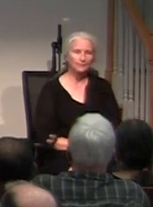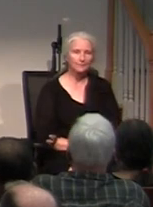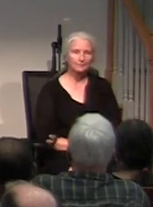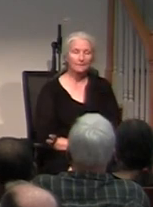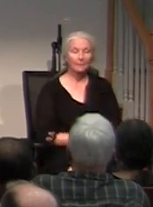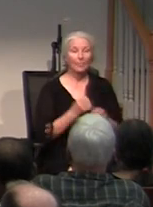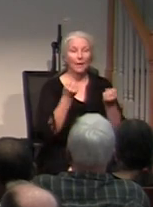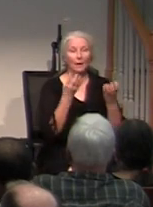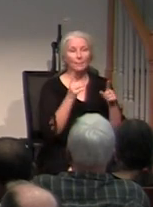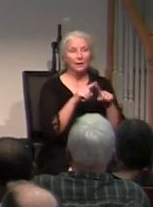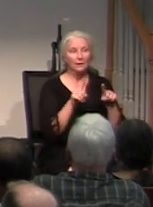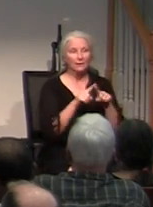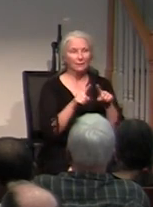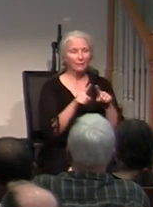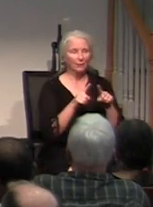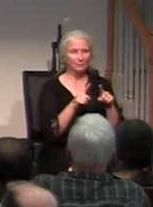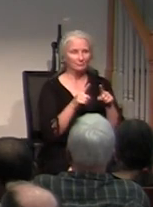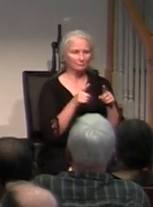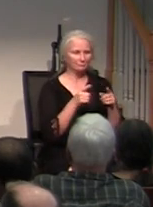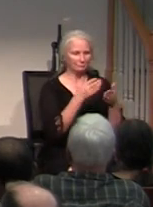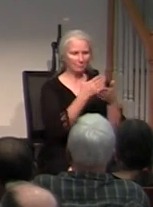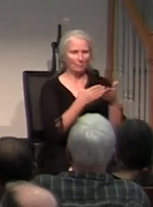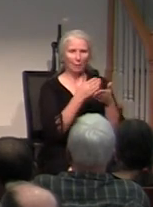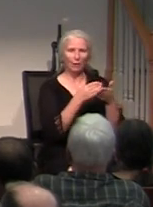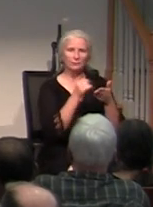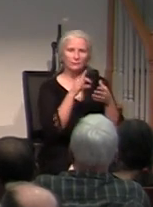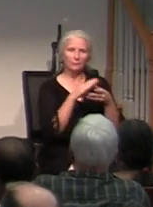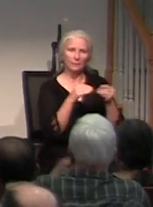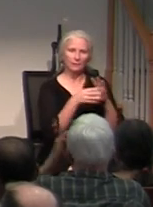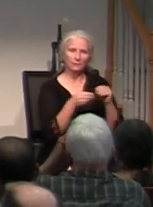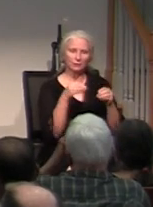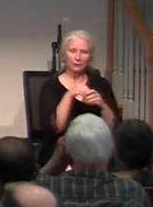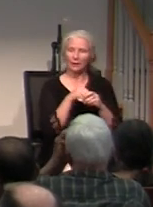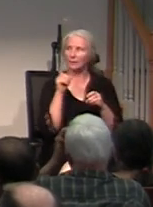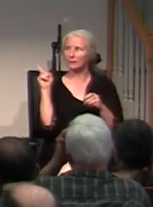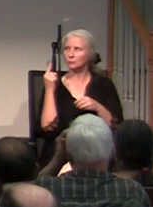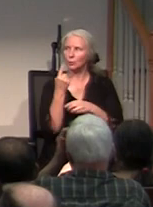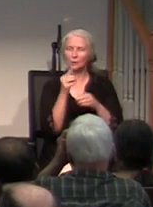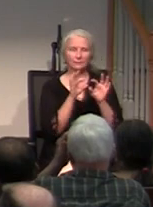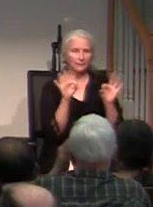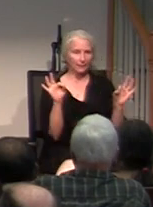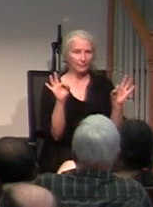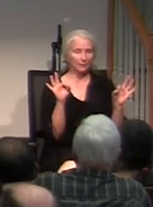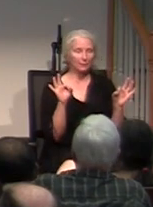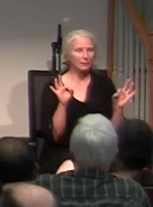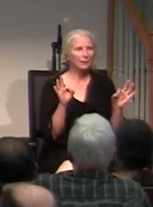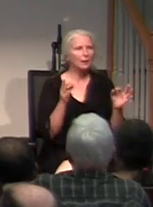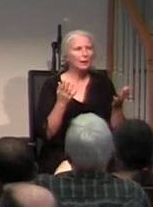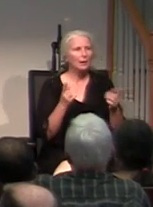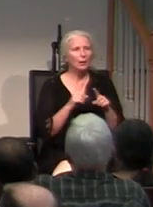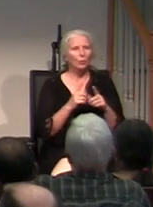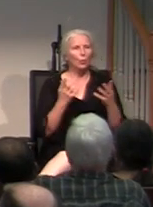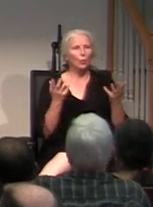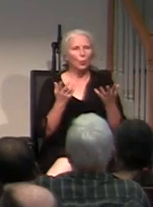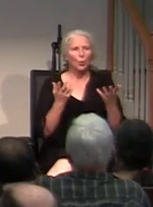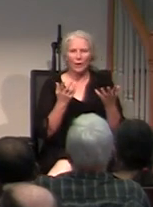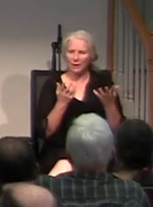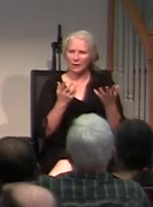Many different aspects of the message mentioned in this one statement. But what are these healing